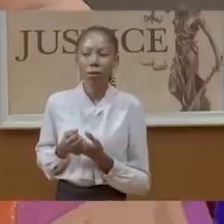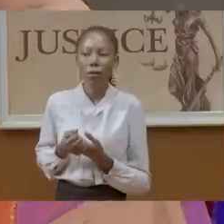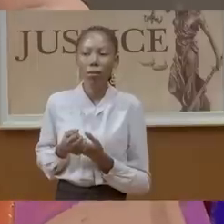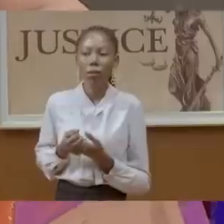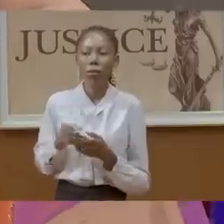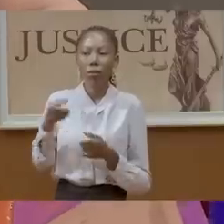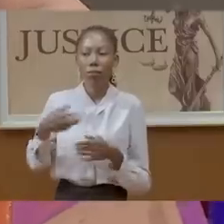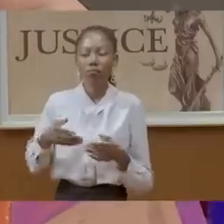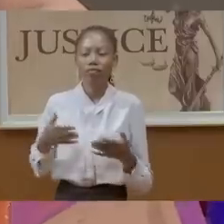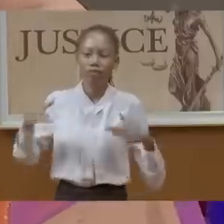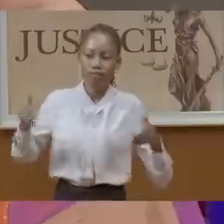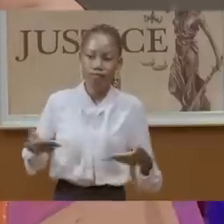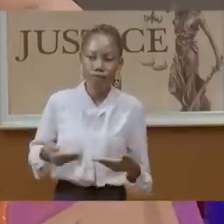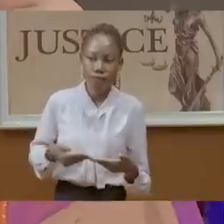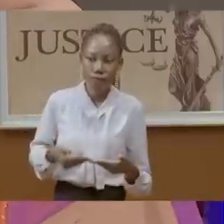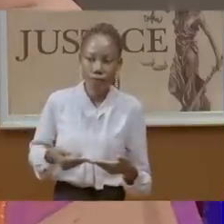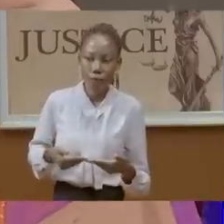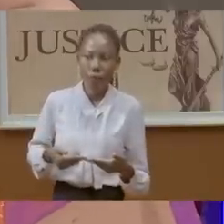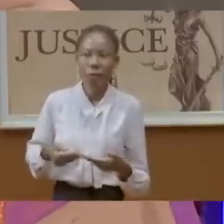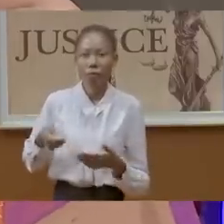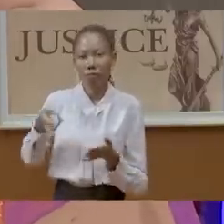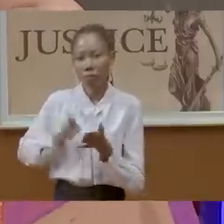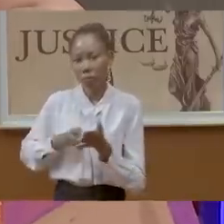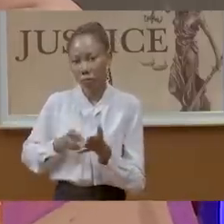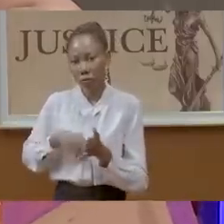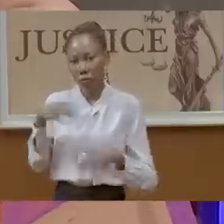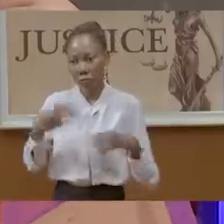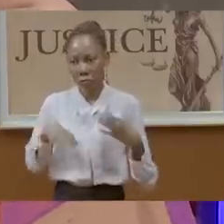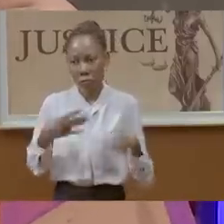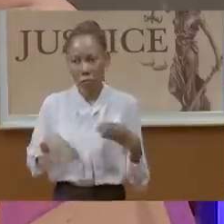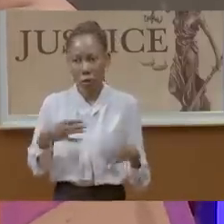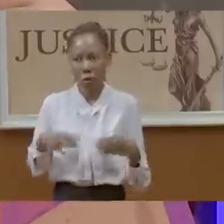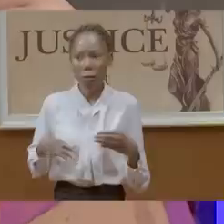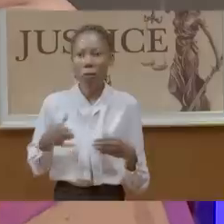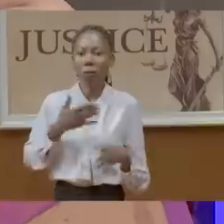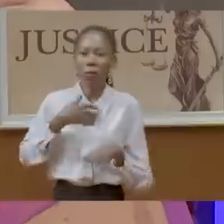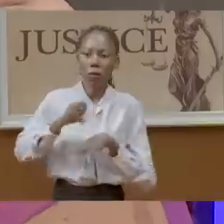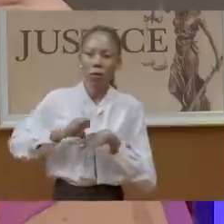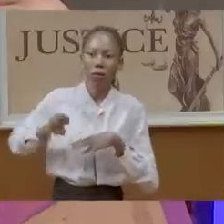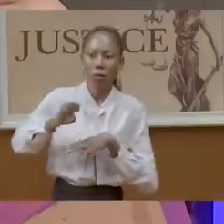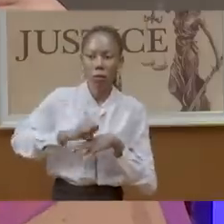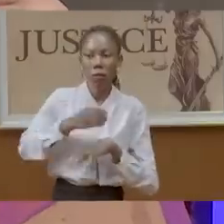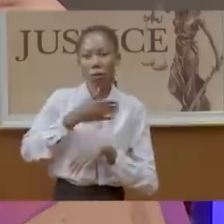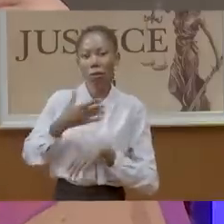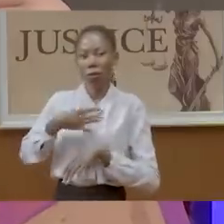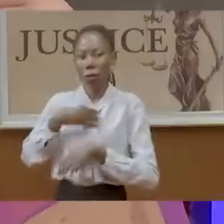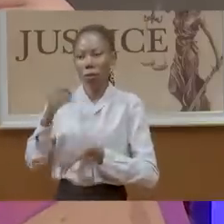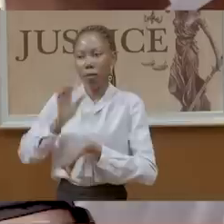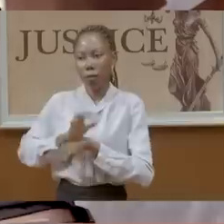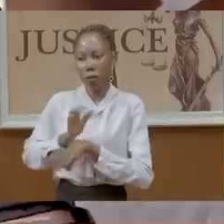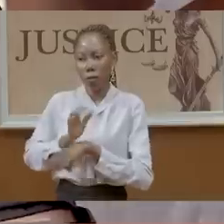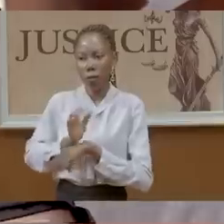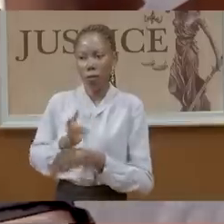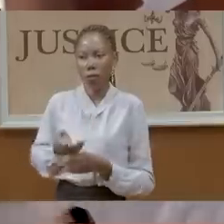we did introduction, we did registry, we did engagement, we did church wedding.